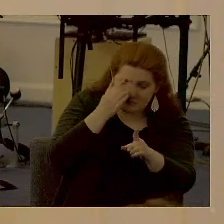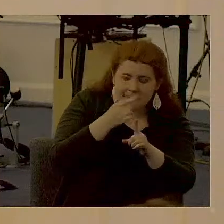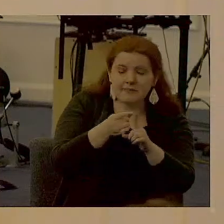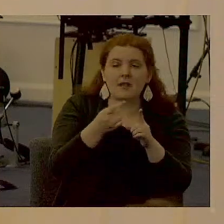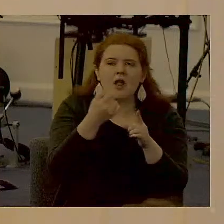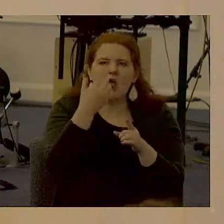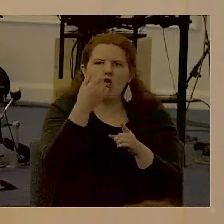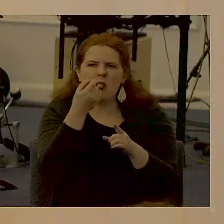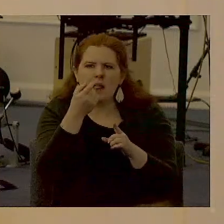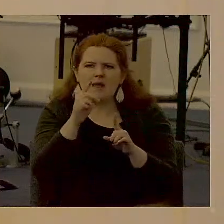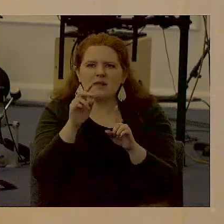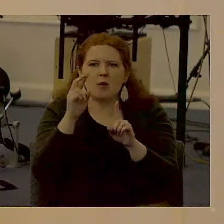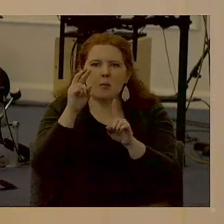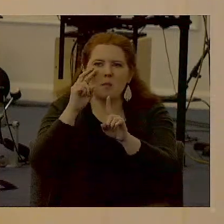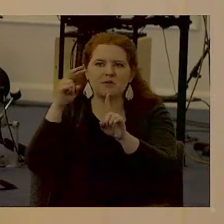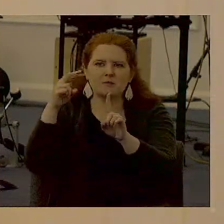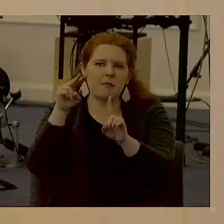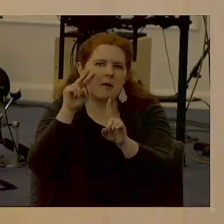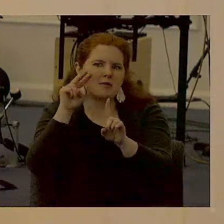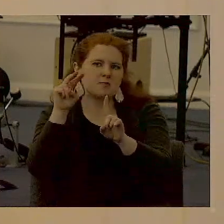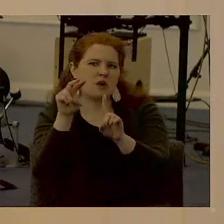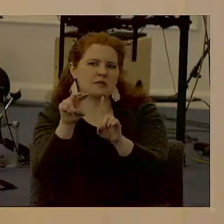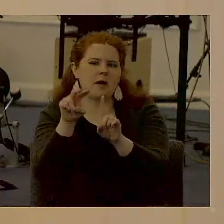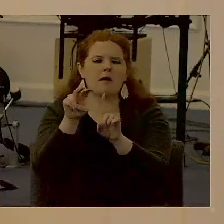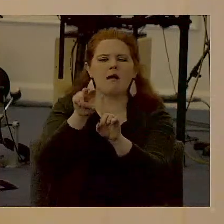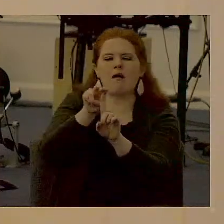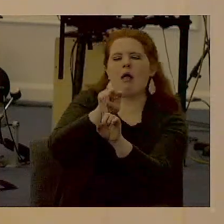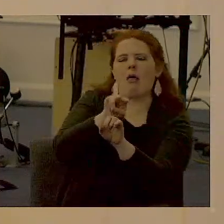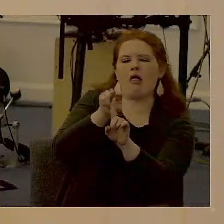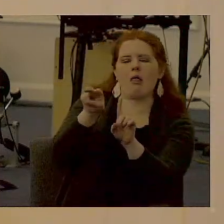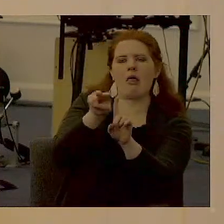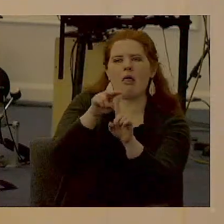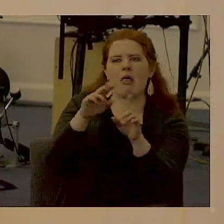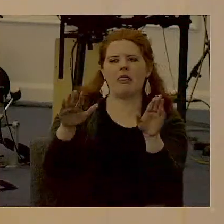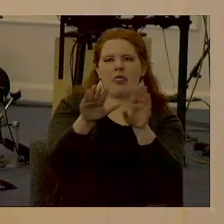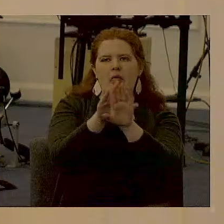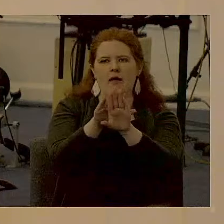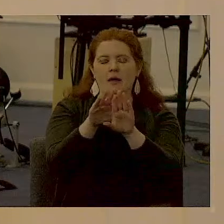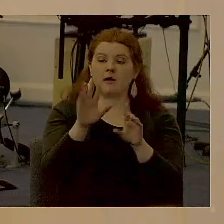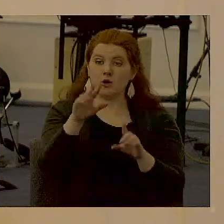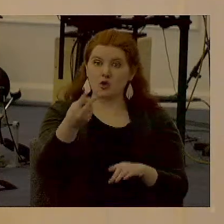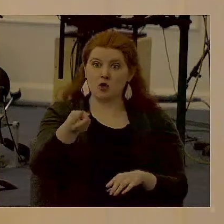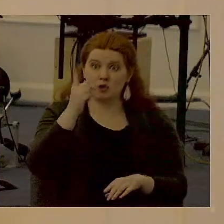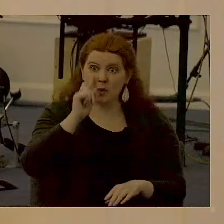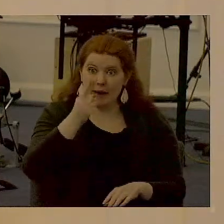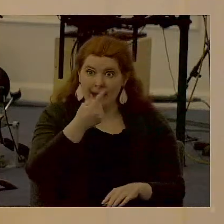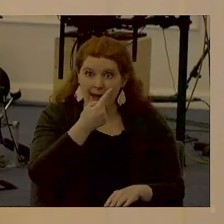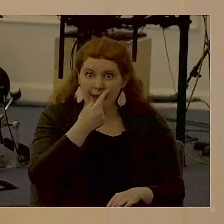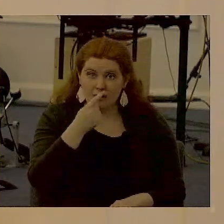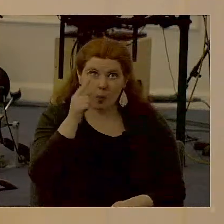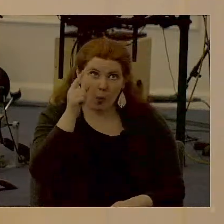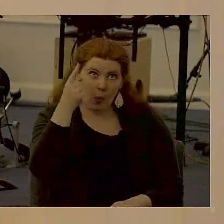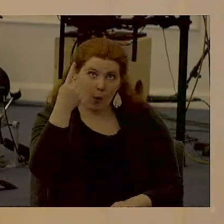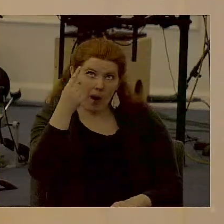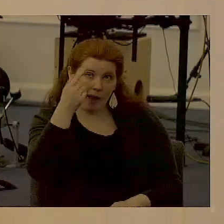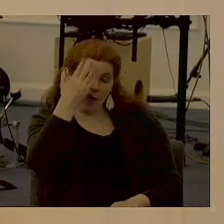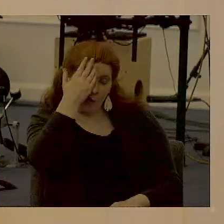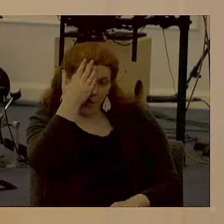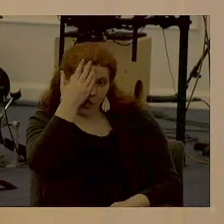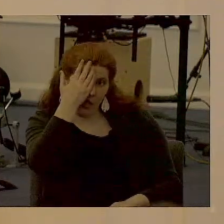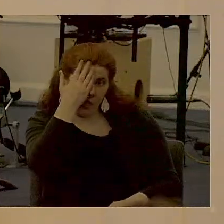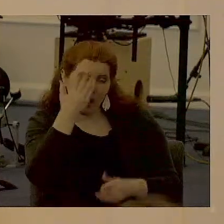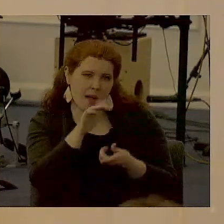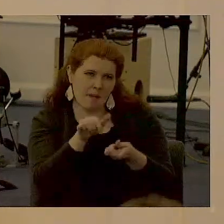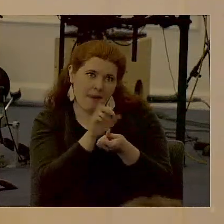slightly different perspective on purpose. Because it turns out that it's not that you have two eyes just in case one gets poked so that you